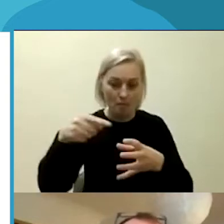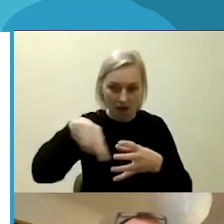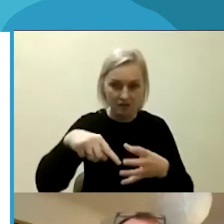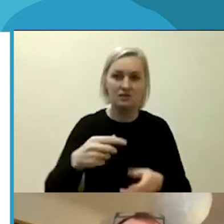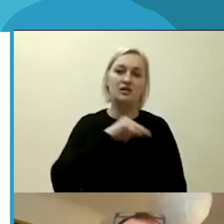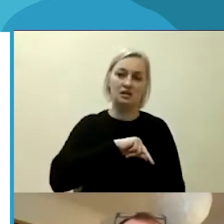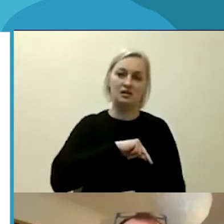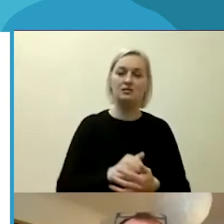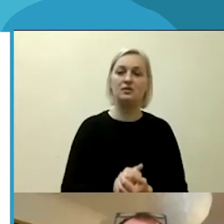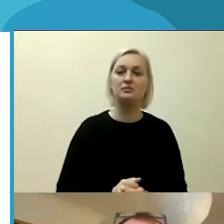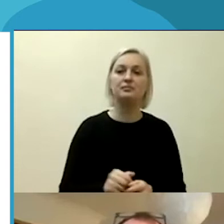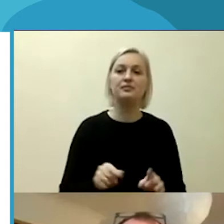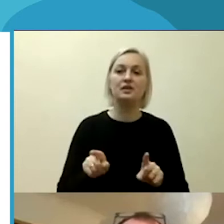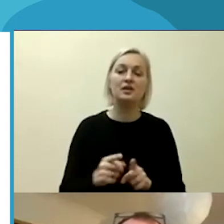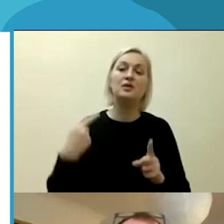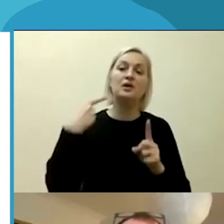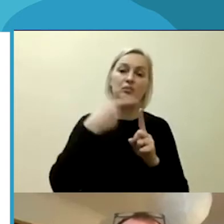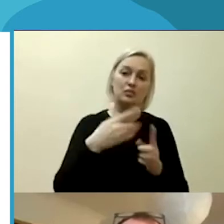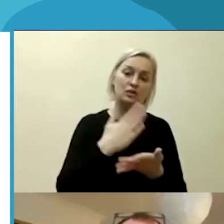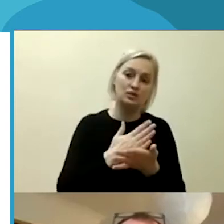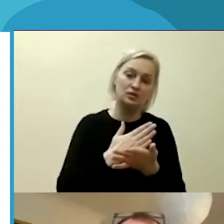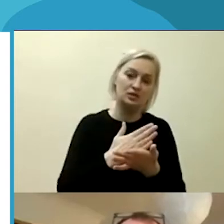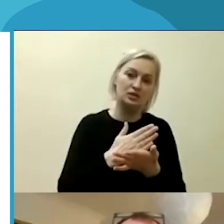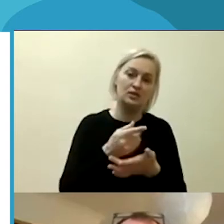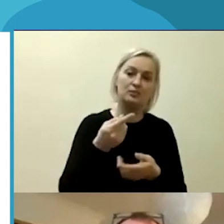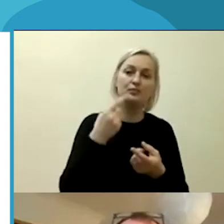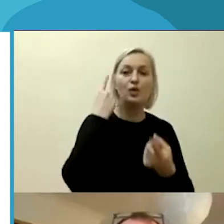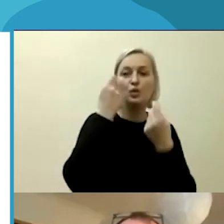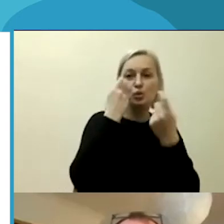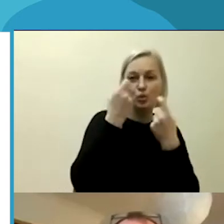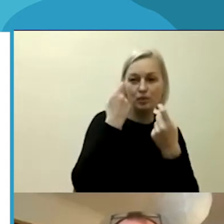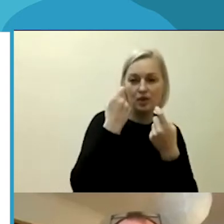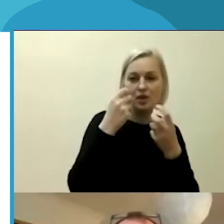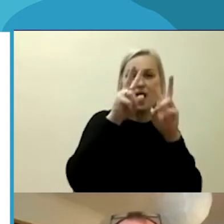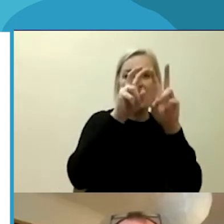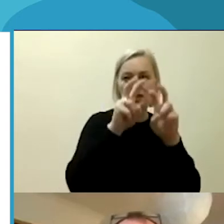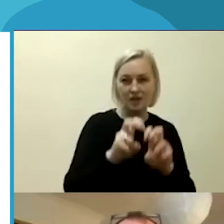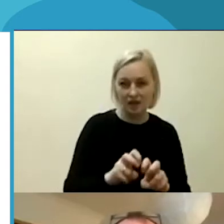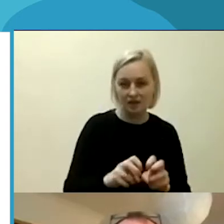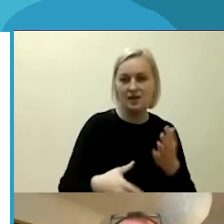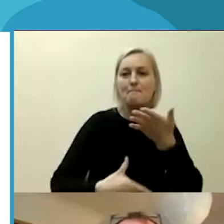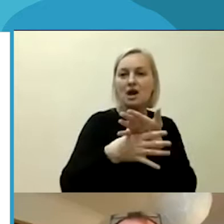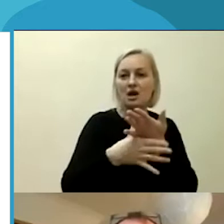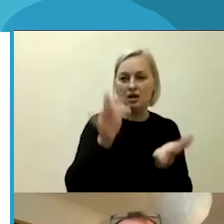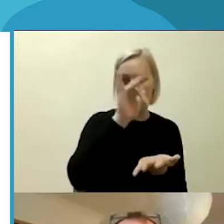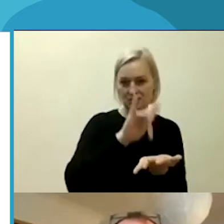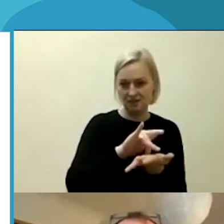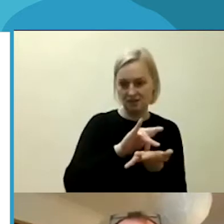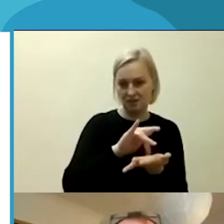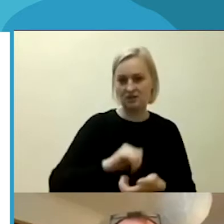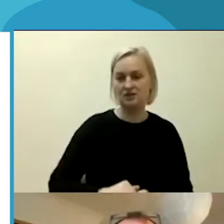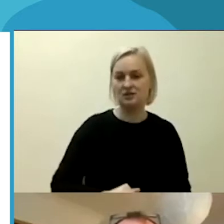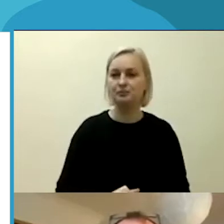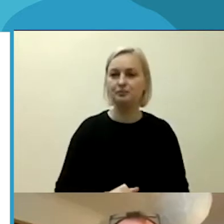support, which add substantially to the cost. And I have to say that the system doesn't work if you